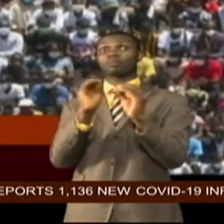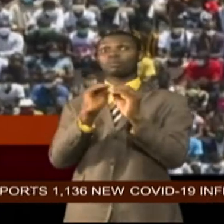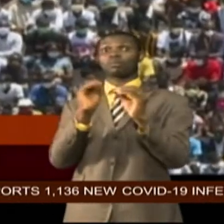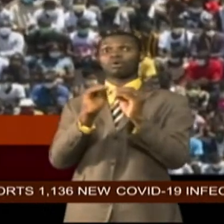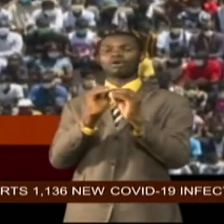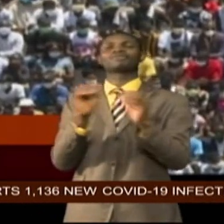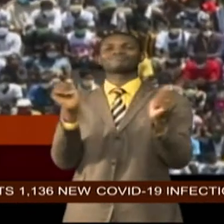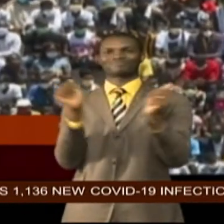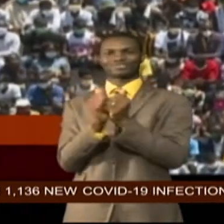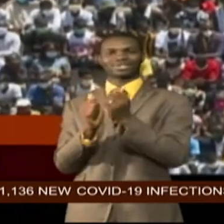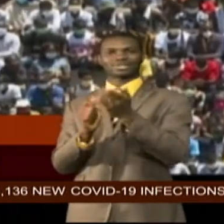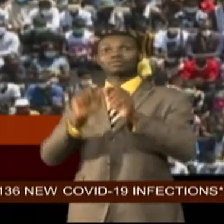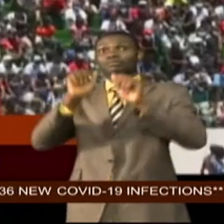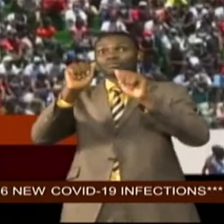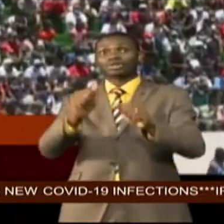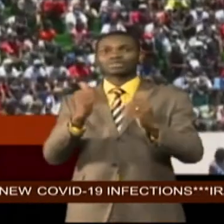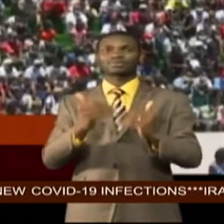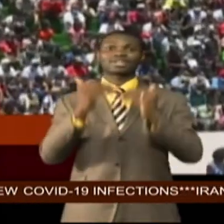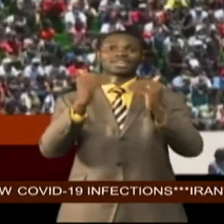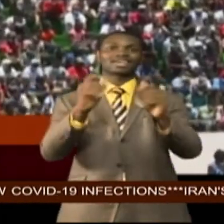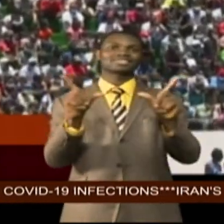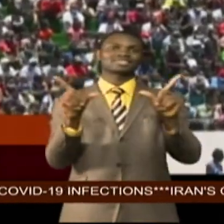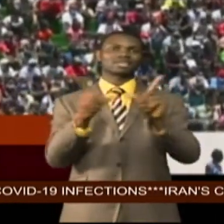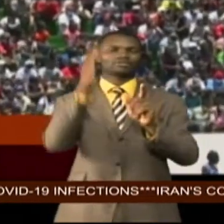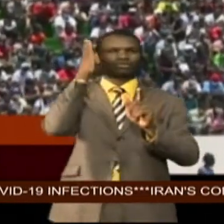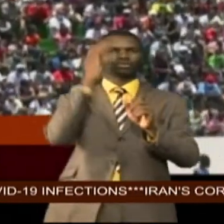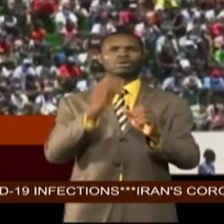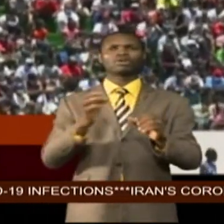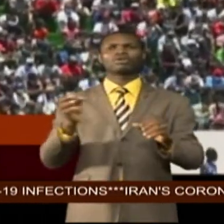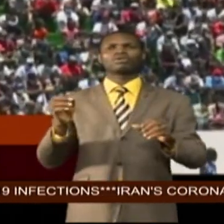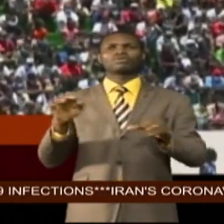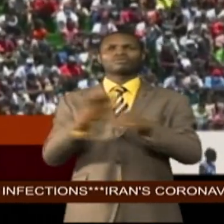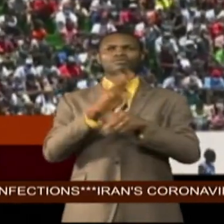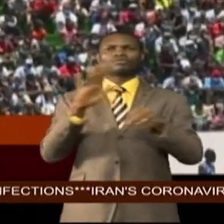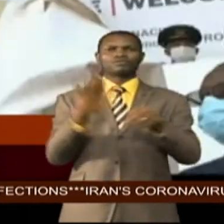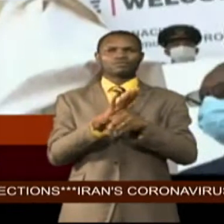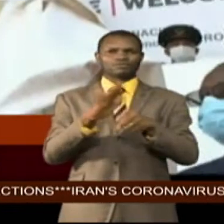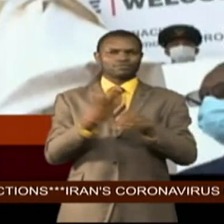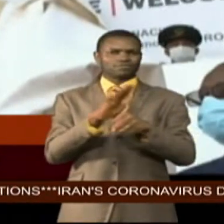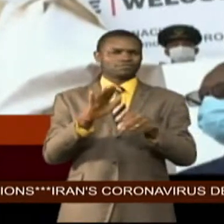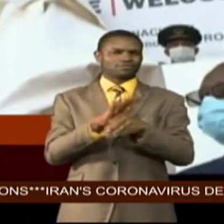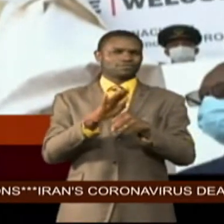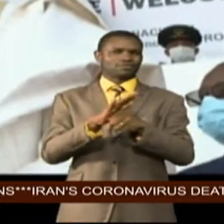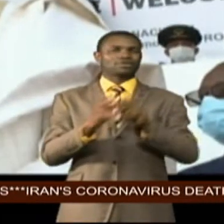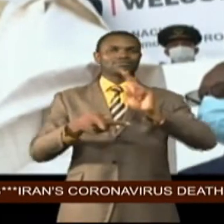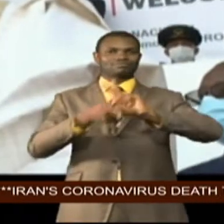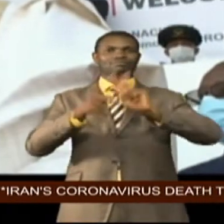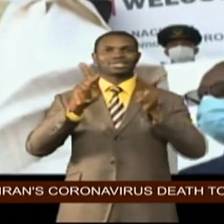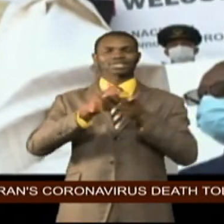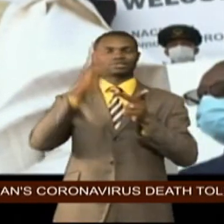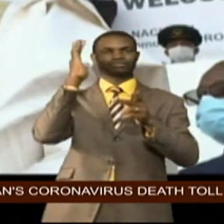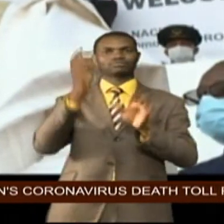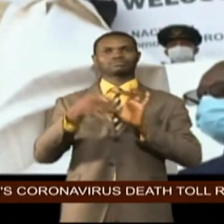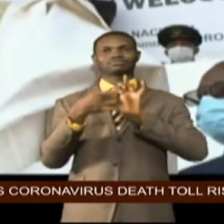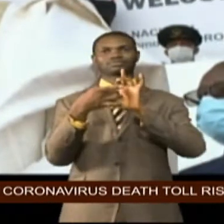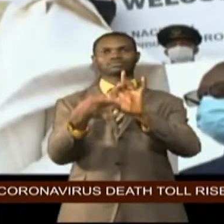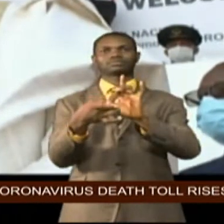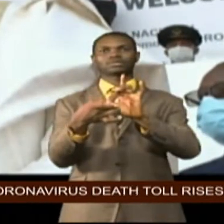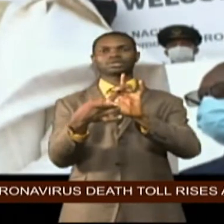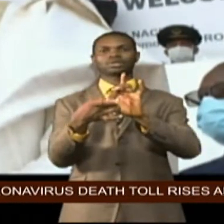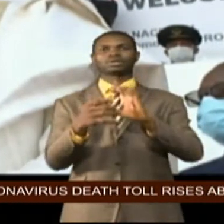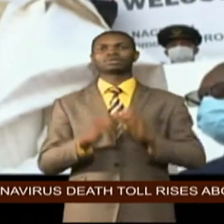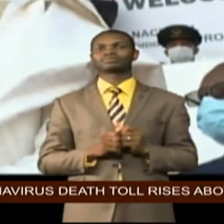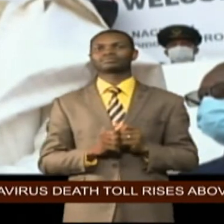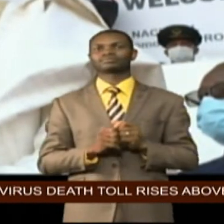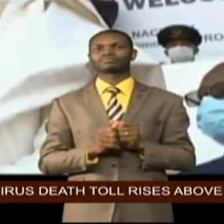Embalo to carry it on to the next level of fruitful cooperation and partnership. Permitting me to